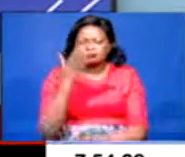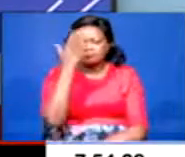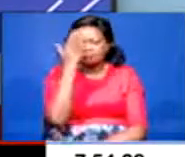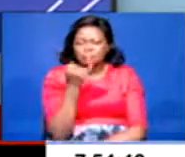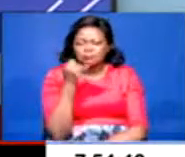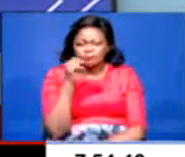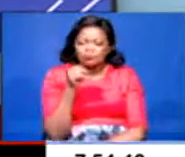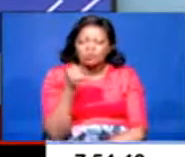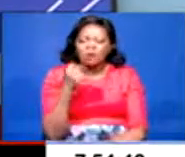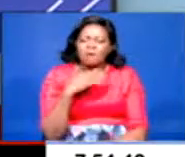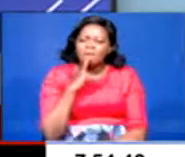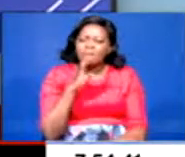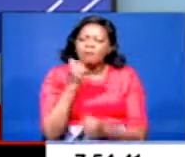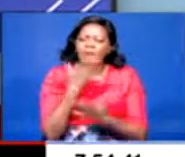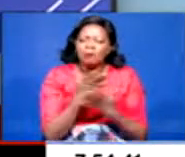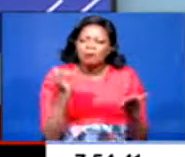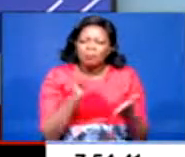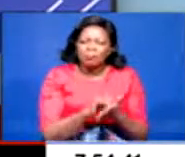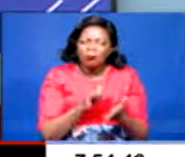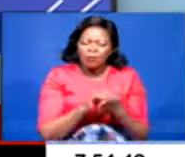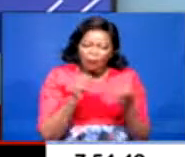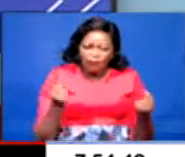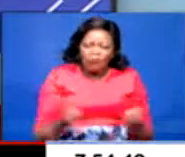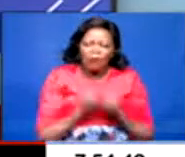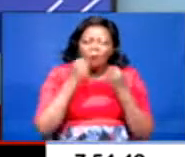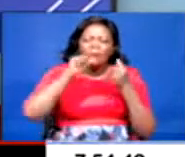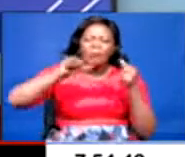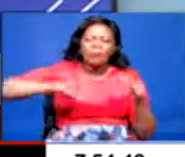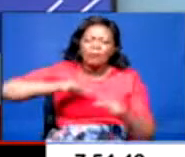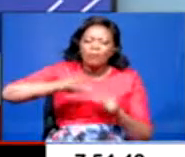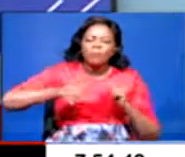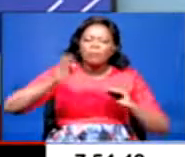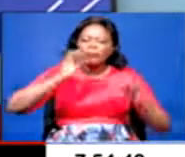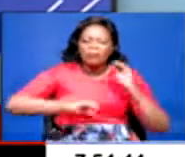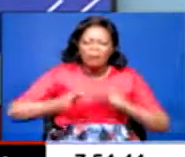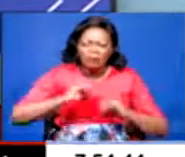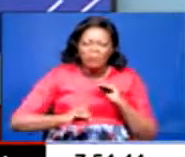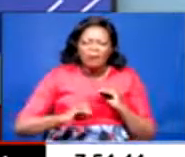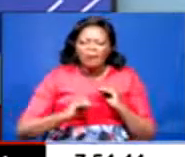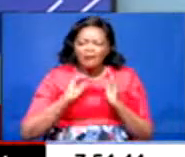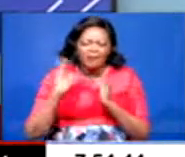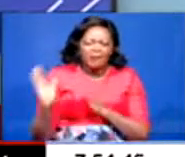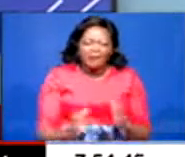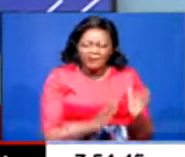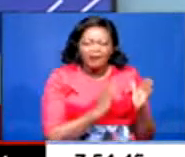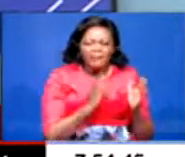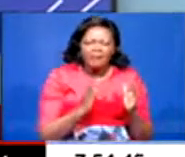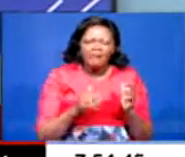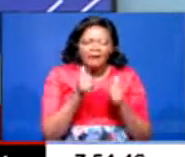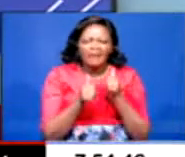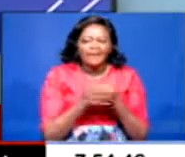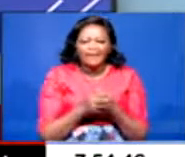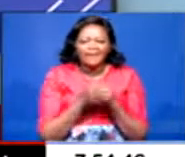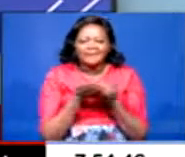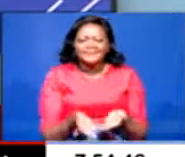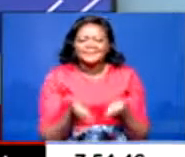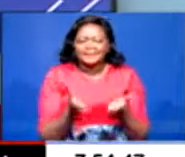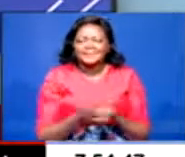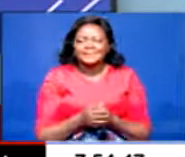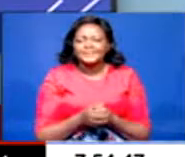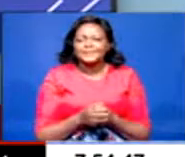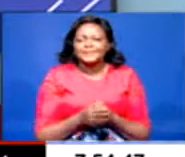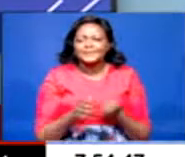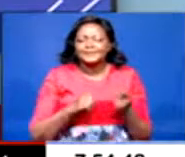other things which have been happening around the elections preparation, which now, when people see